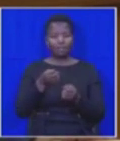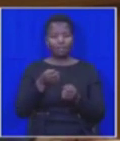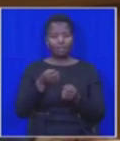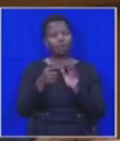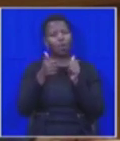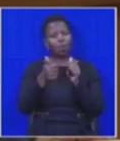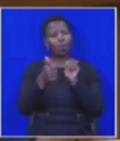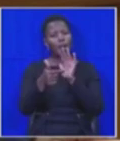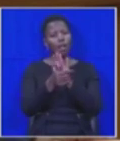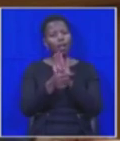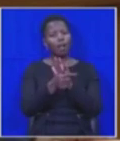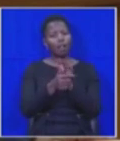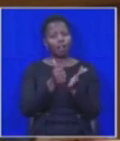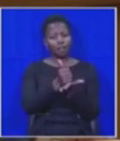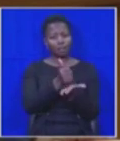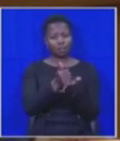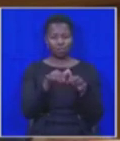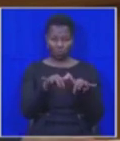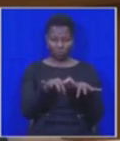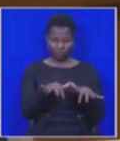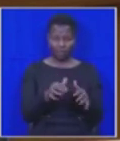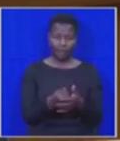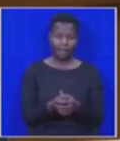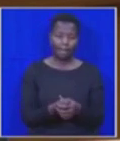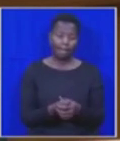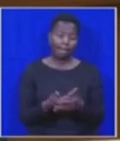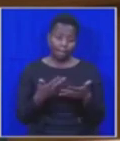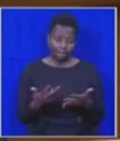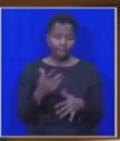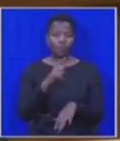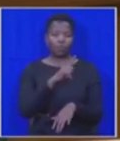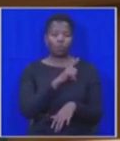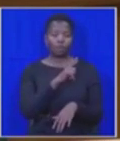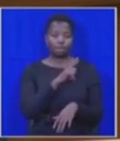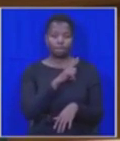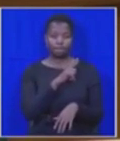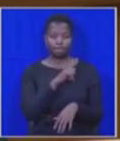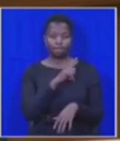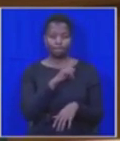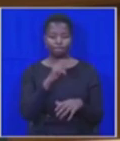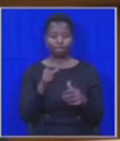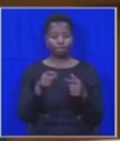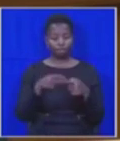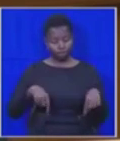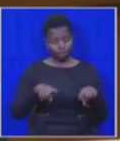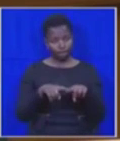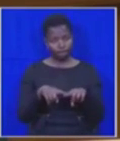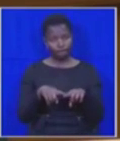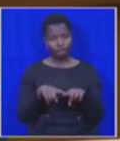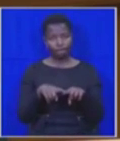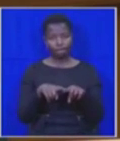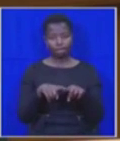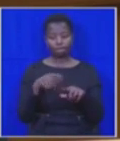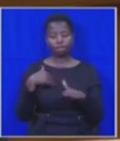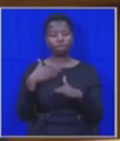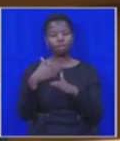seriously to our people, which is why we are